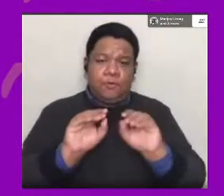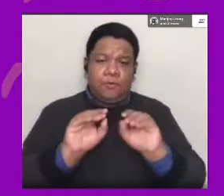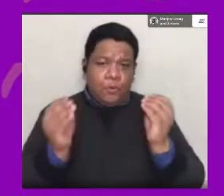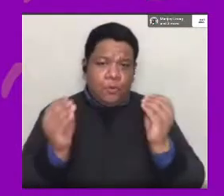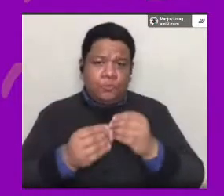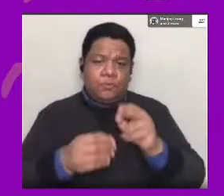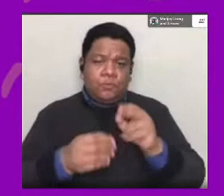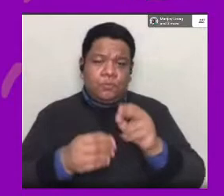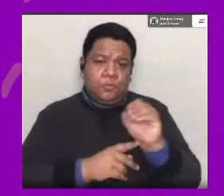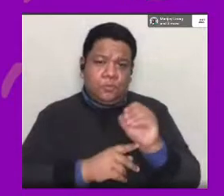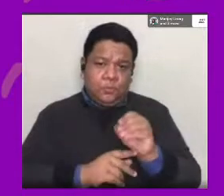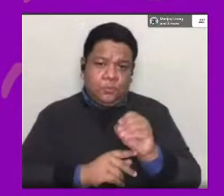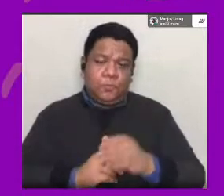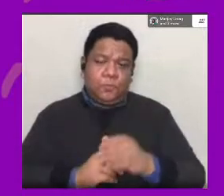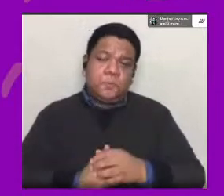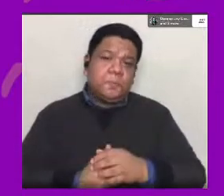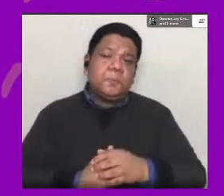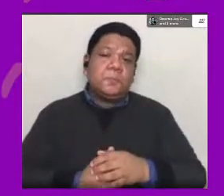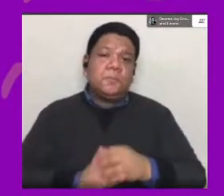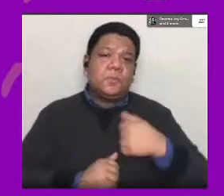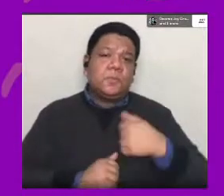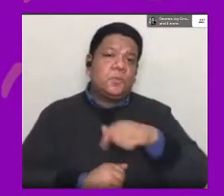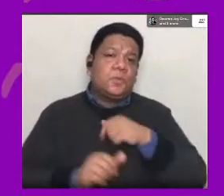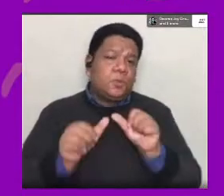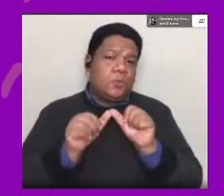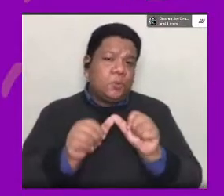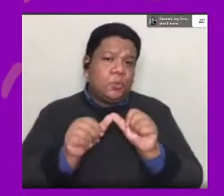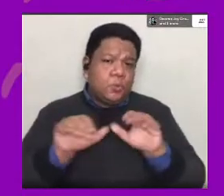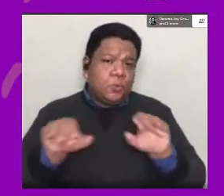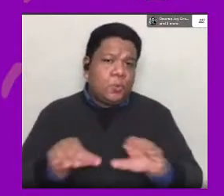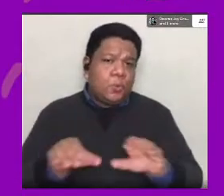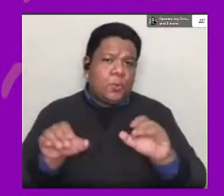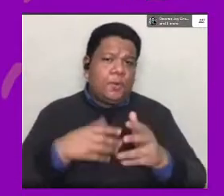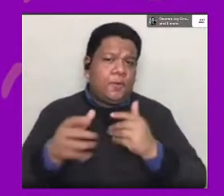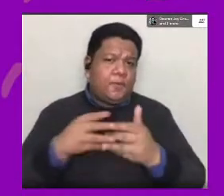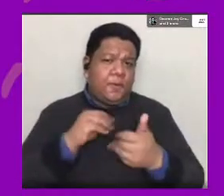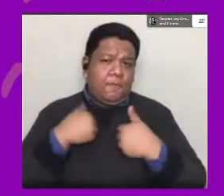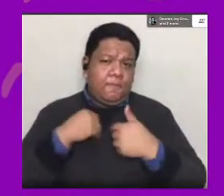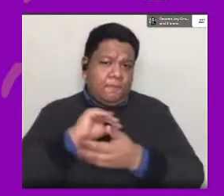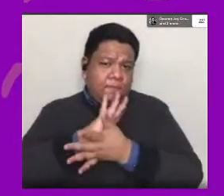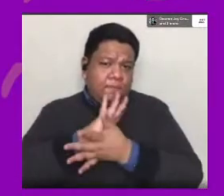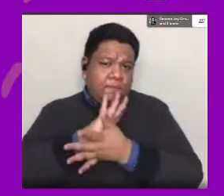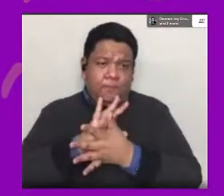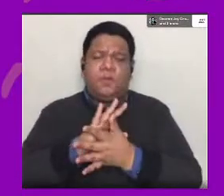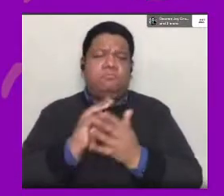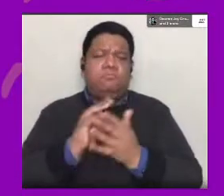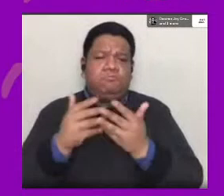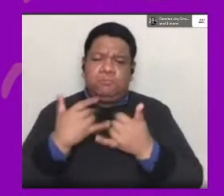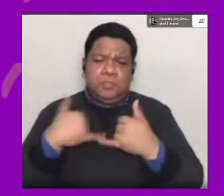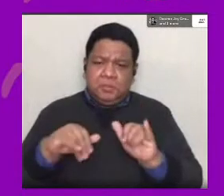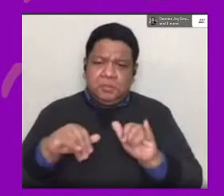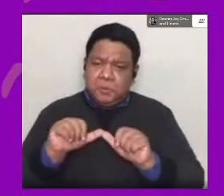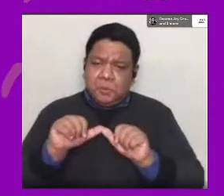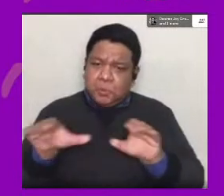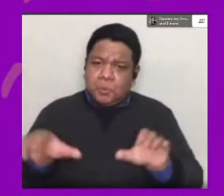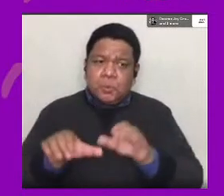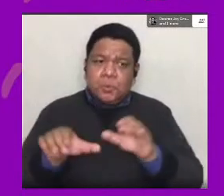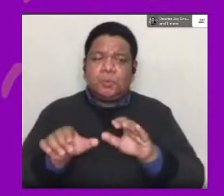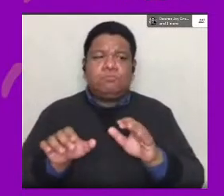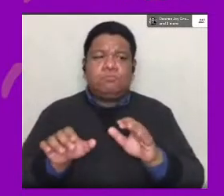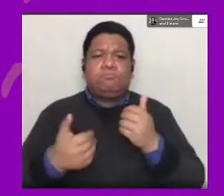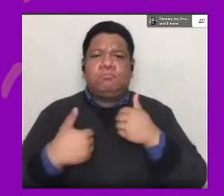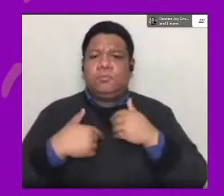society groups. We continued to work amidst the crisis, and our interventions and